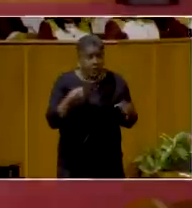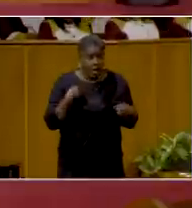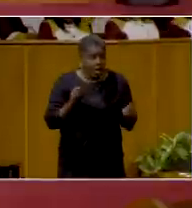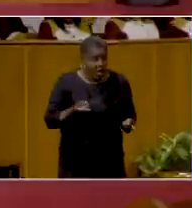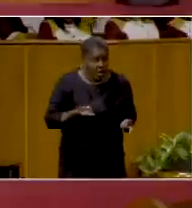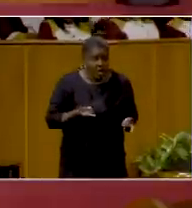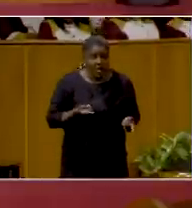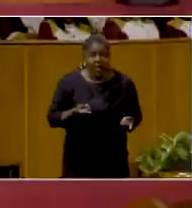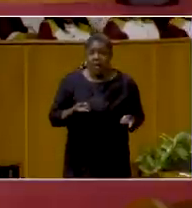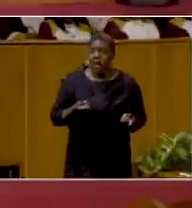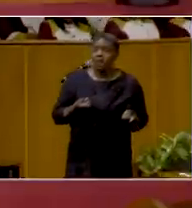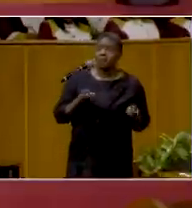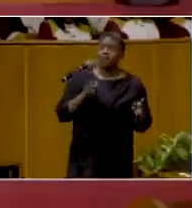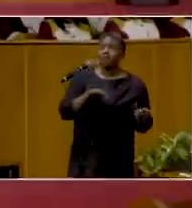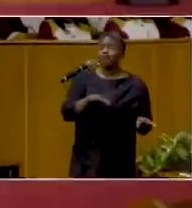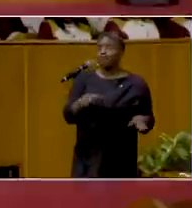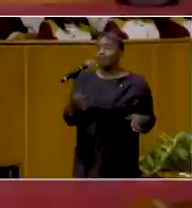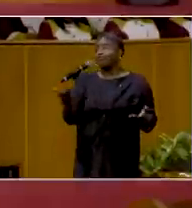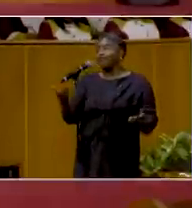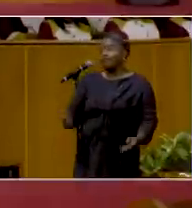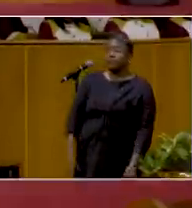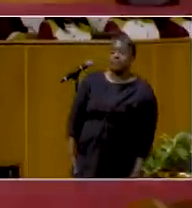Satan's response, chilling.